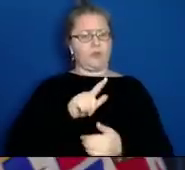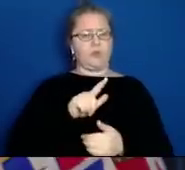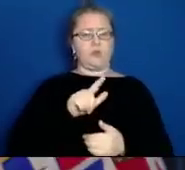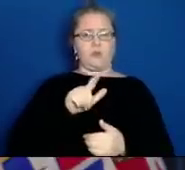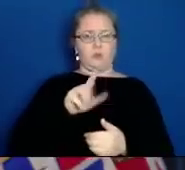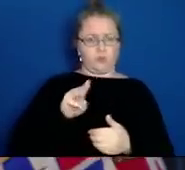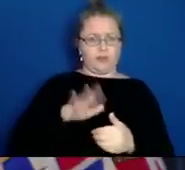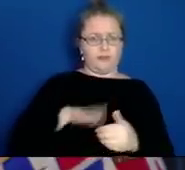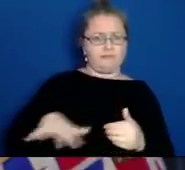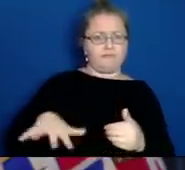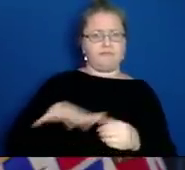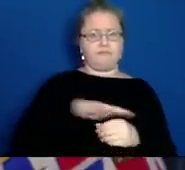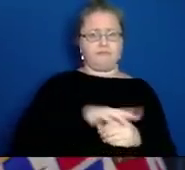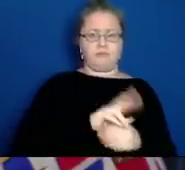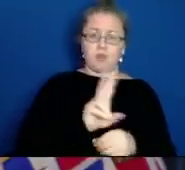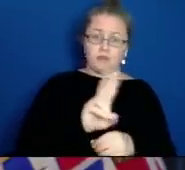seen,